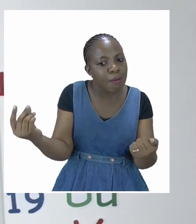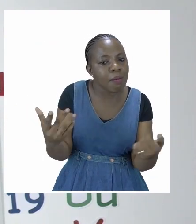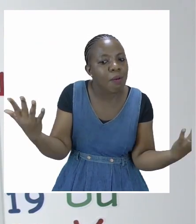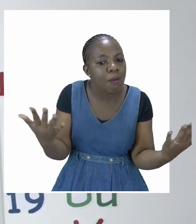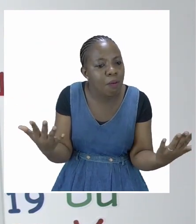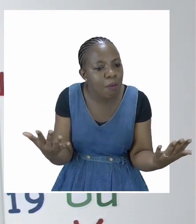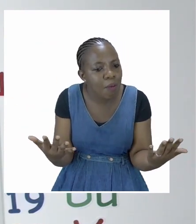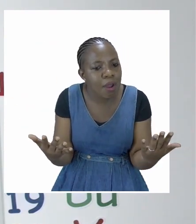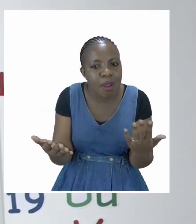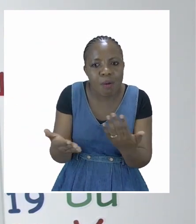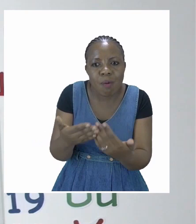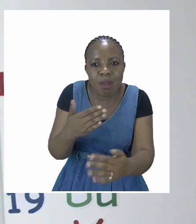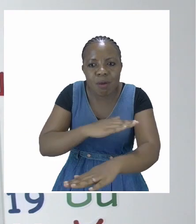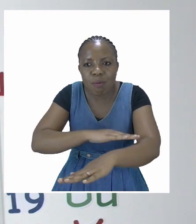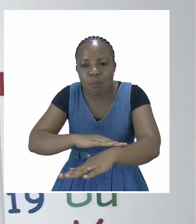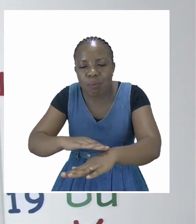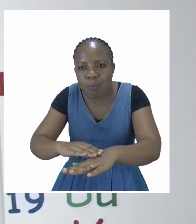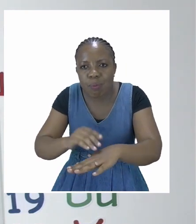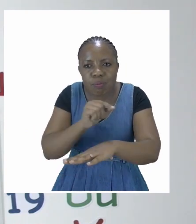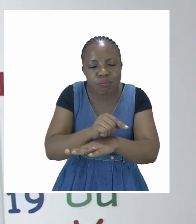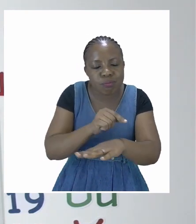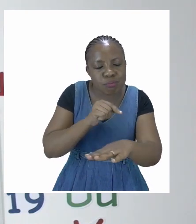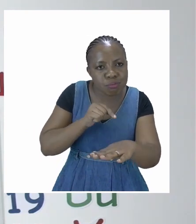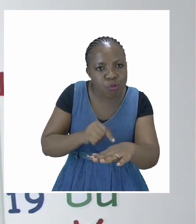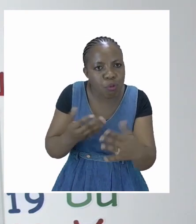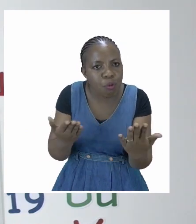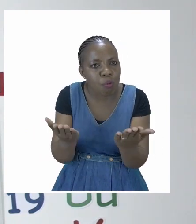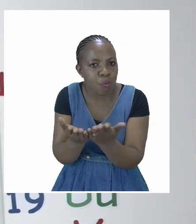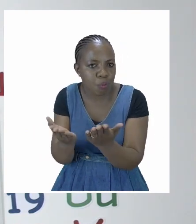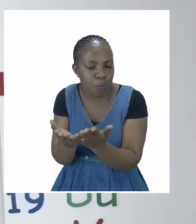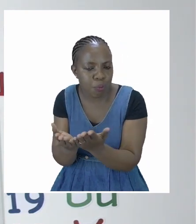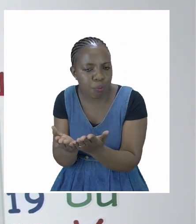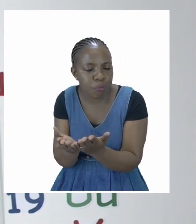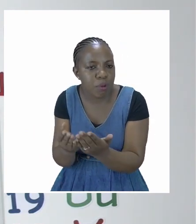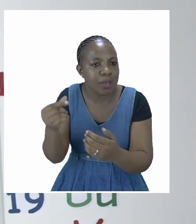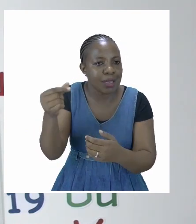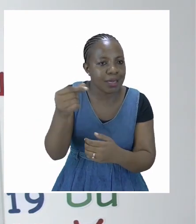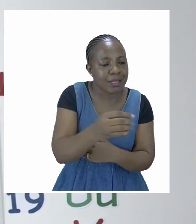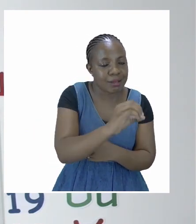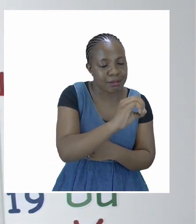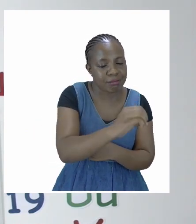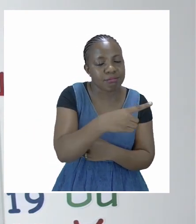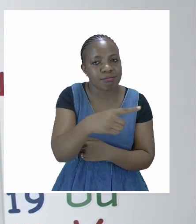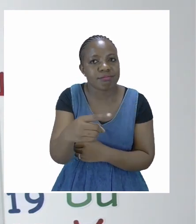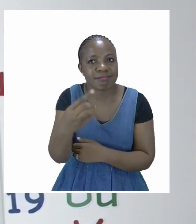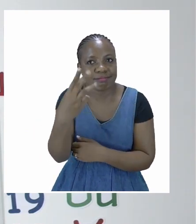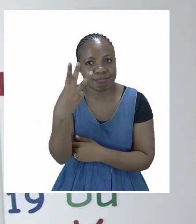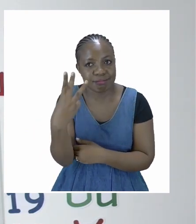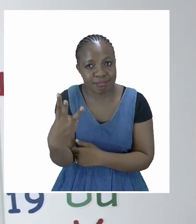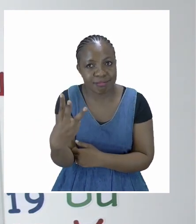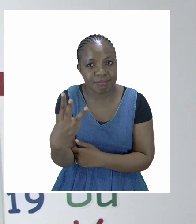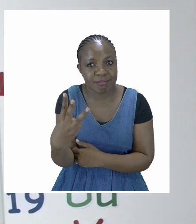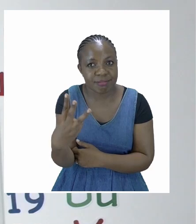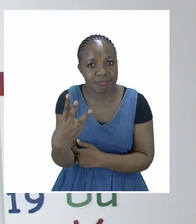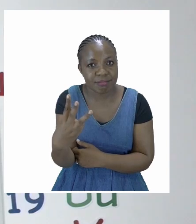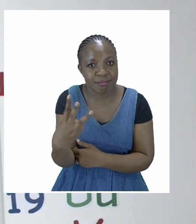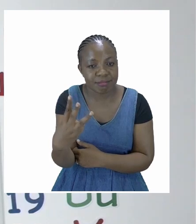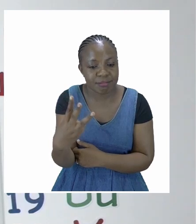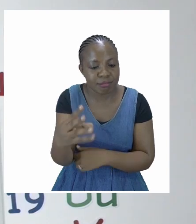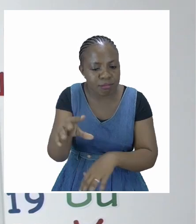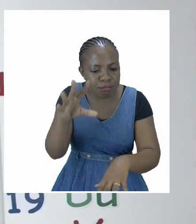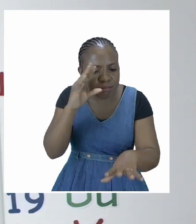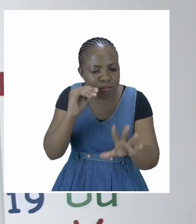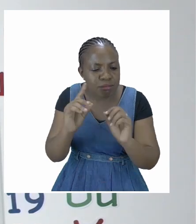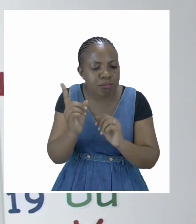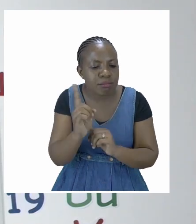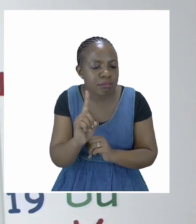to Thursday for pre-primary up until grade 3. The lessons are for listening